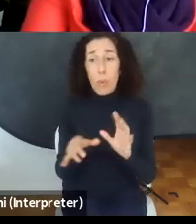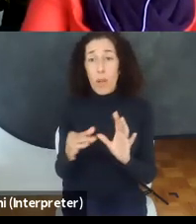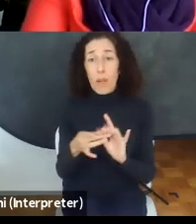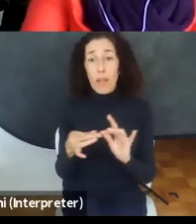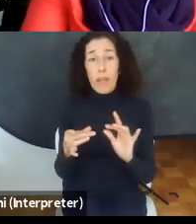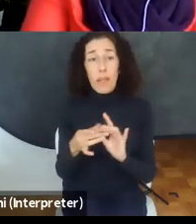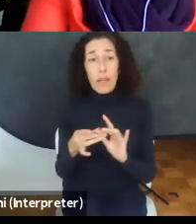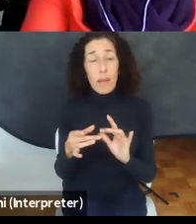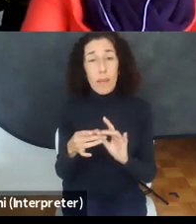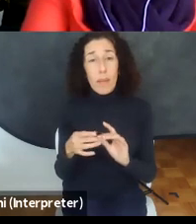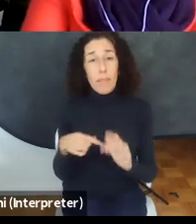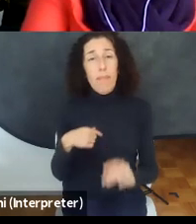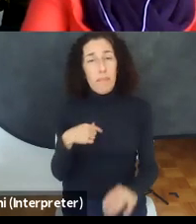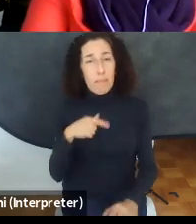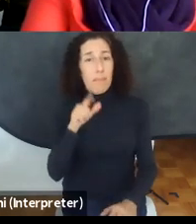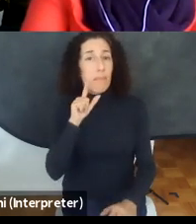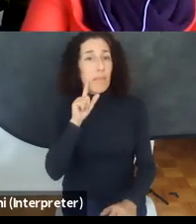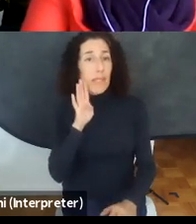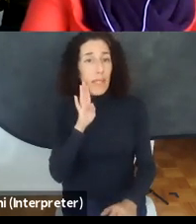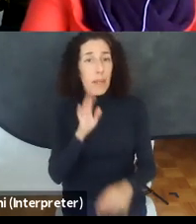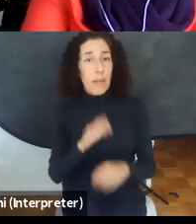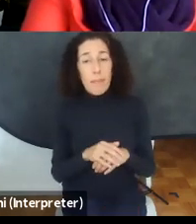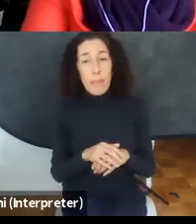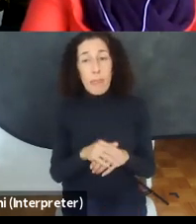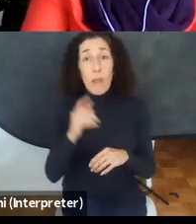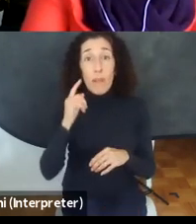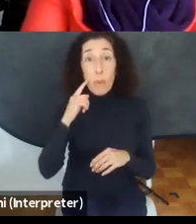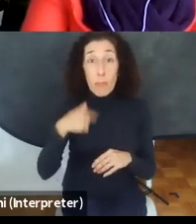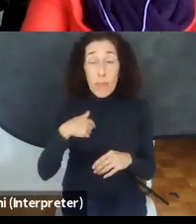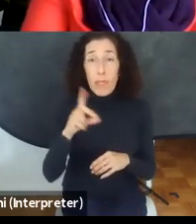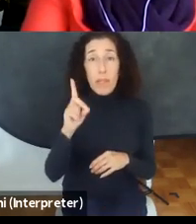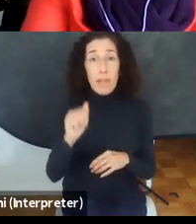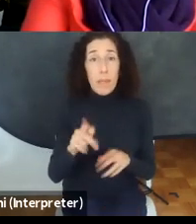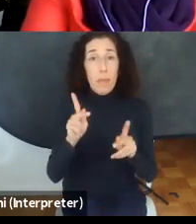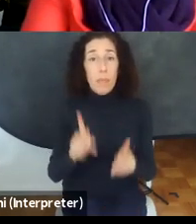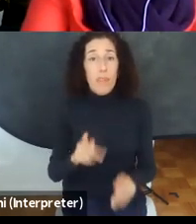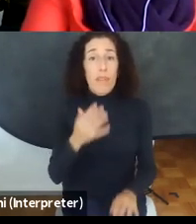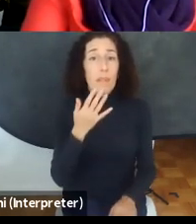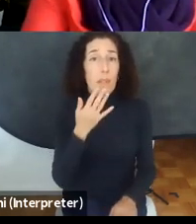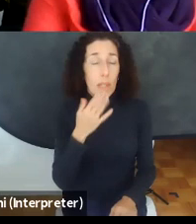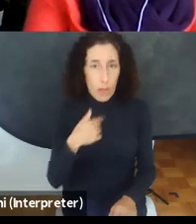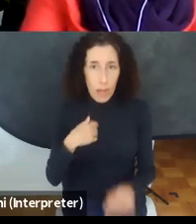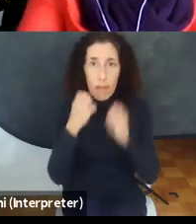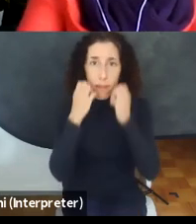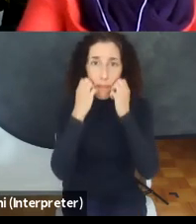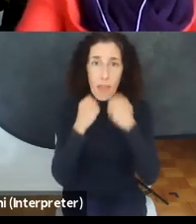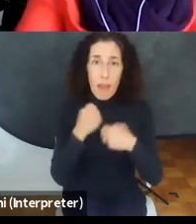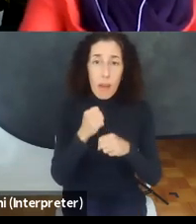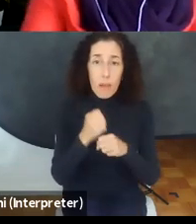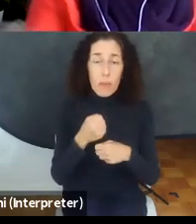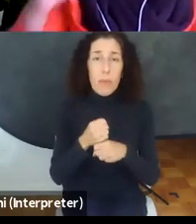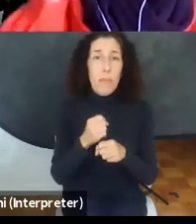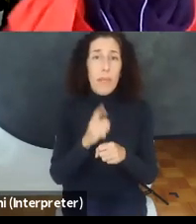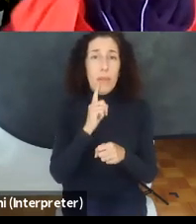This is Lydia. For me, as a disabled person of color, I value making sure that we not only include, but